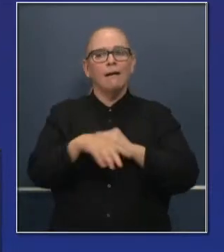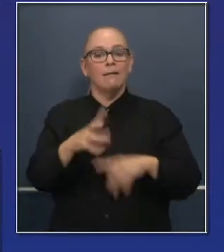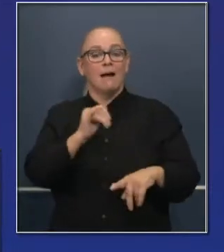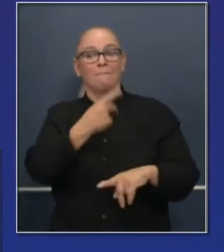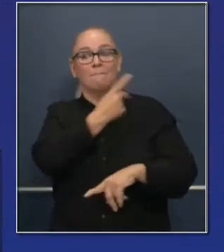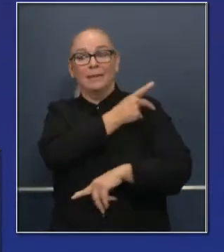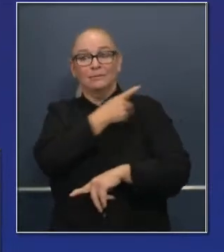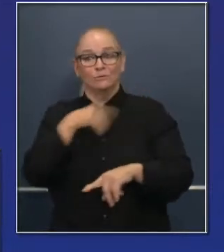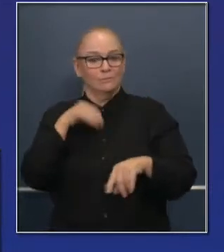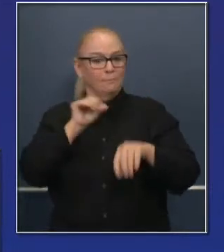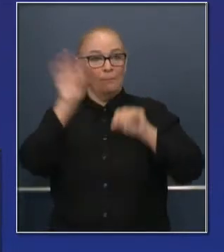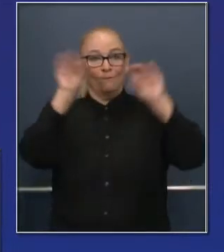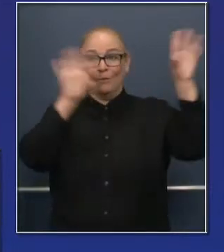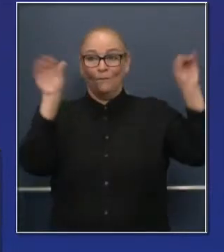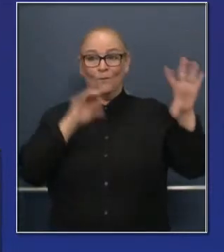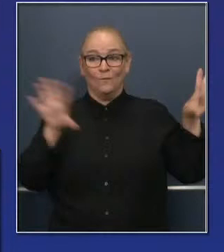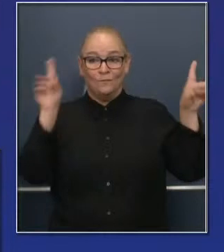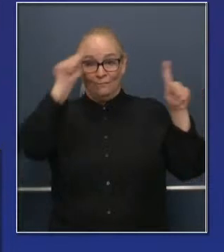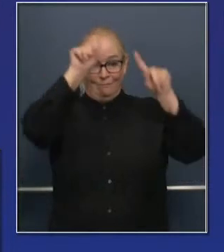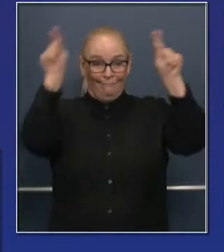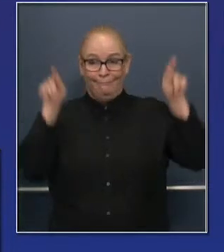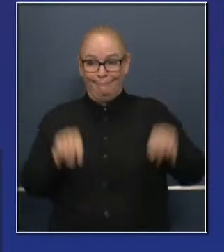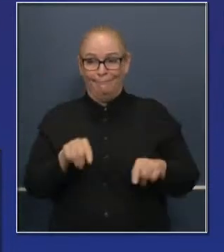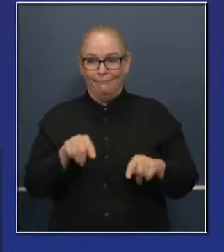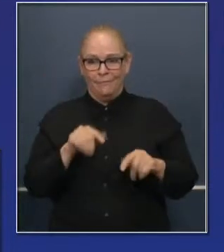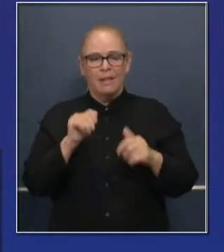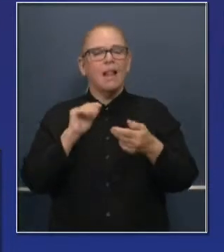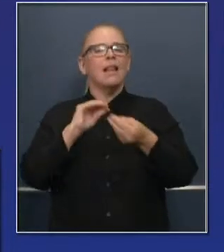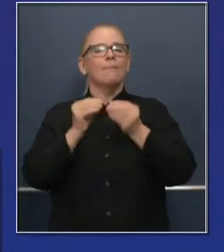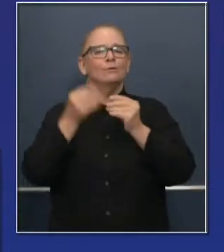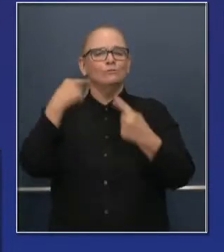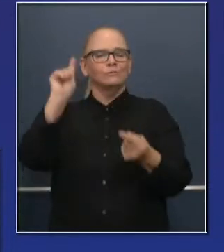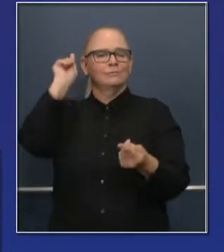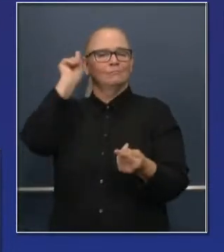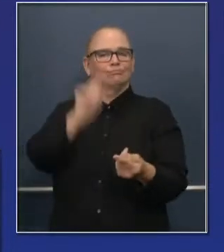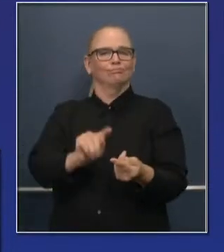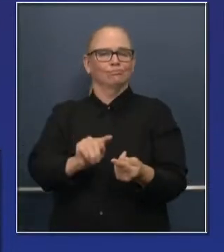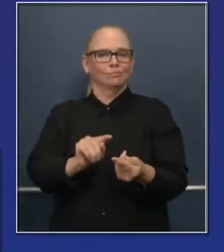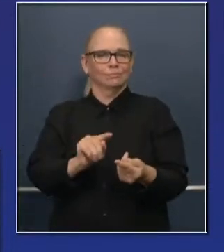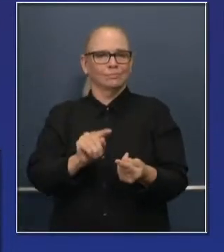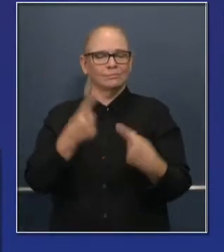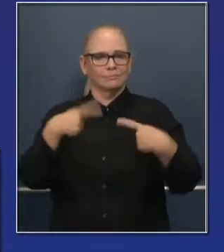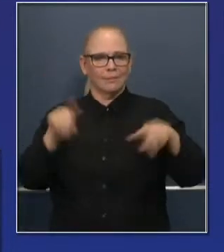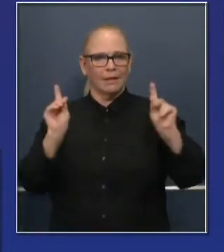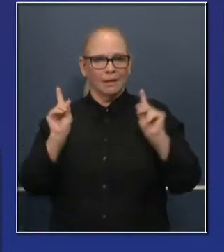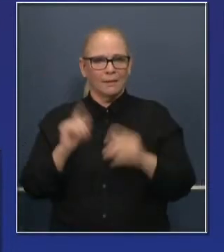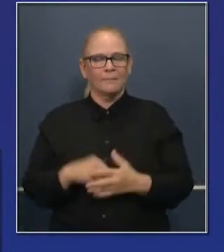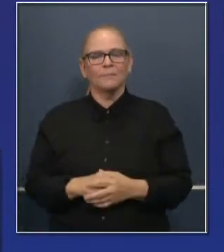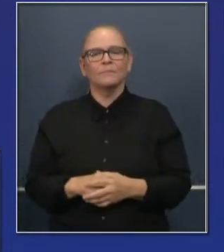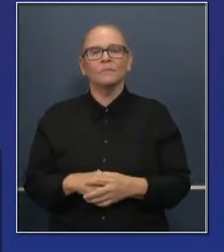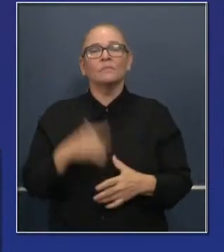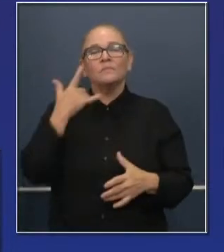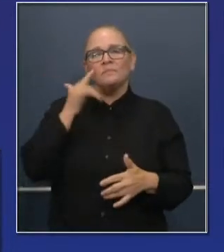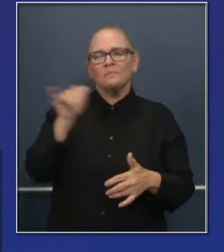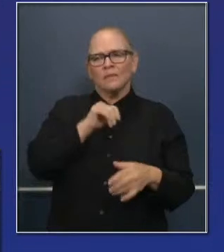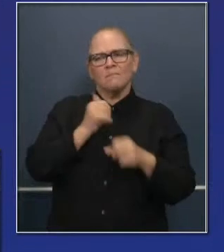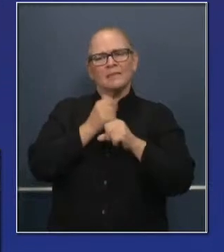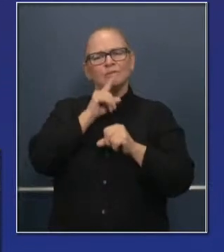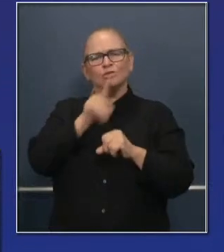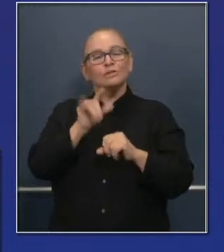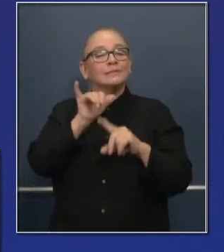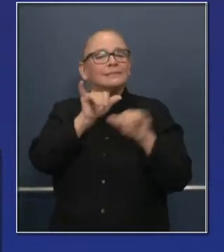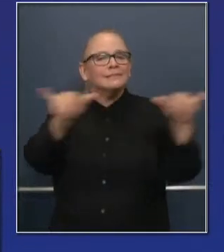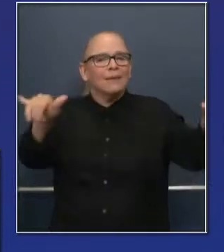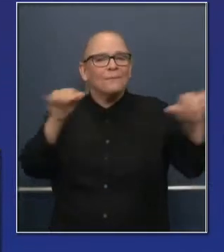principle, more targeted supports, and some additional sectoral changes as it relates to returning